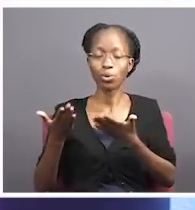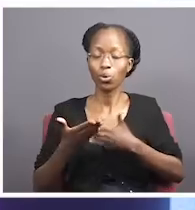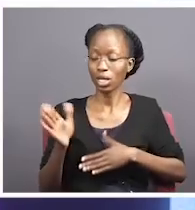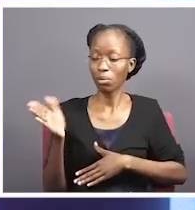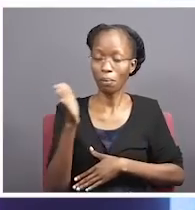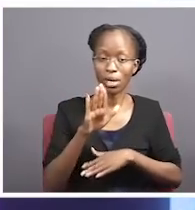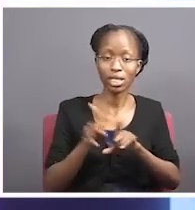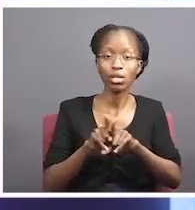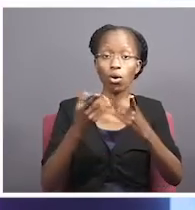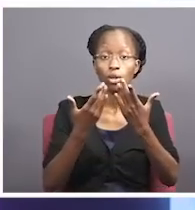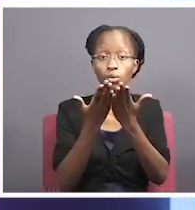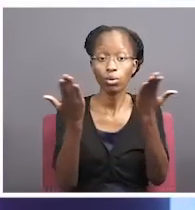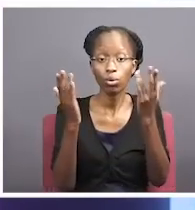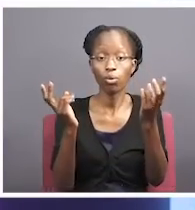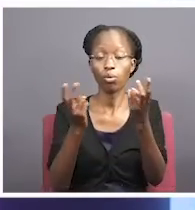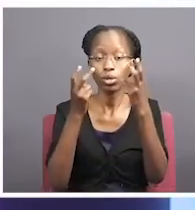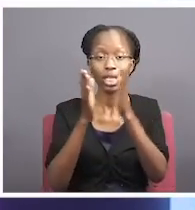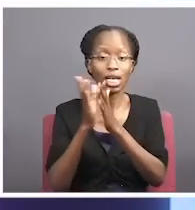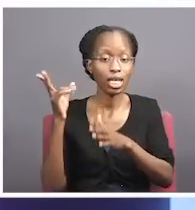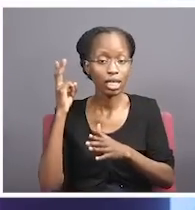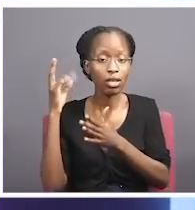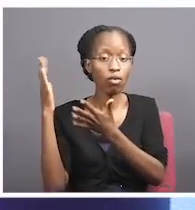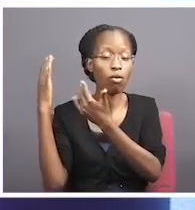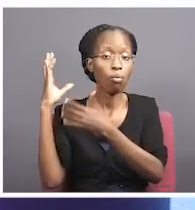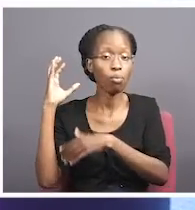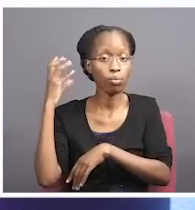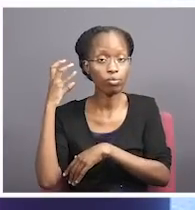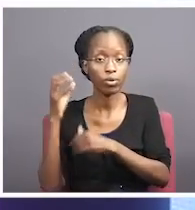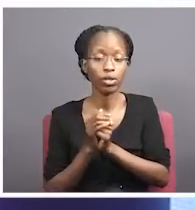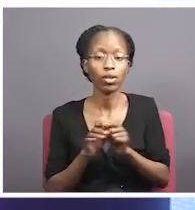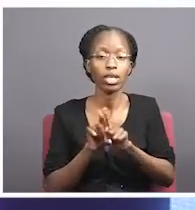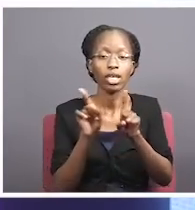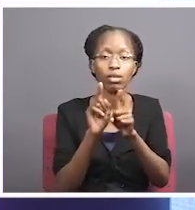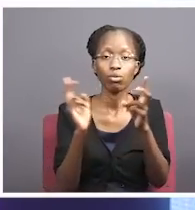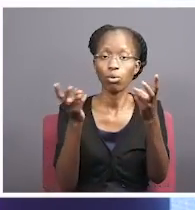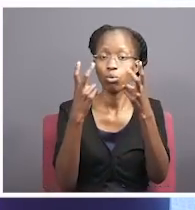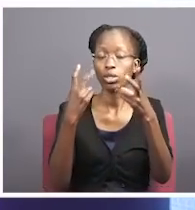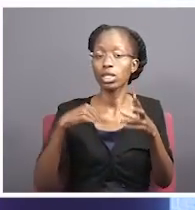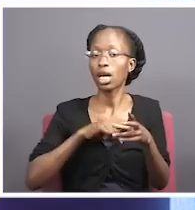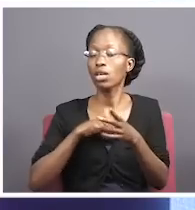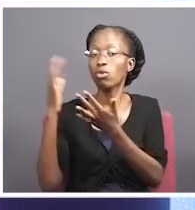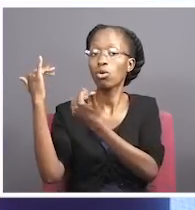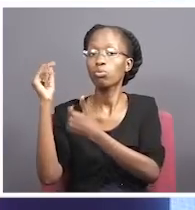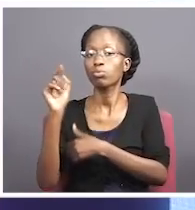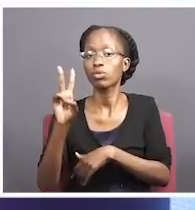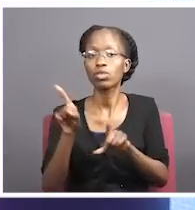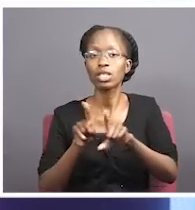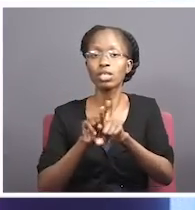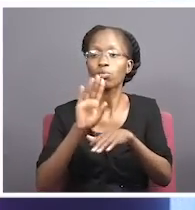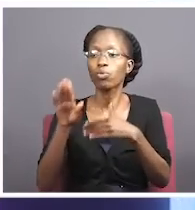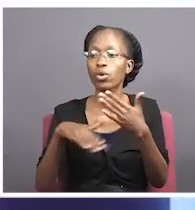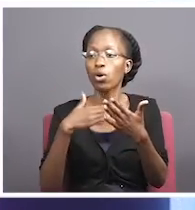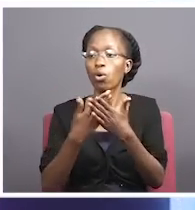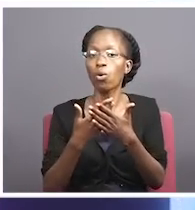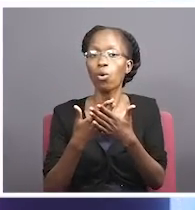him back. We welcome those of you who are joining us and listening on Hope FM, those that are watching us on Hope